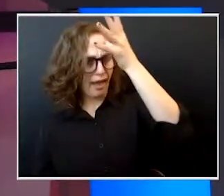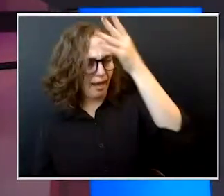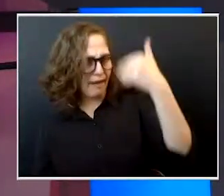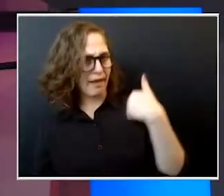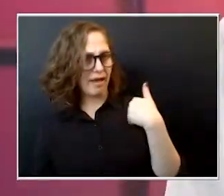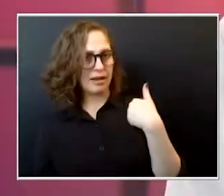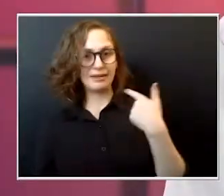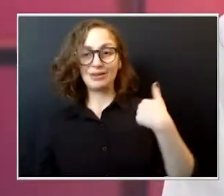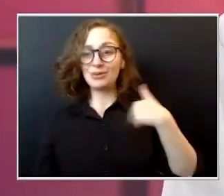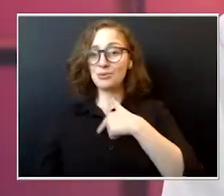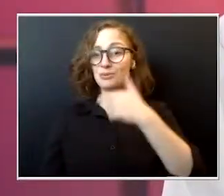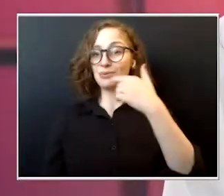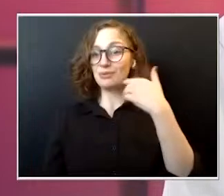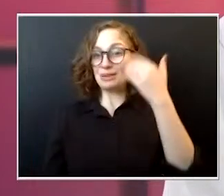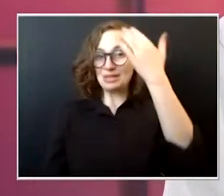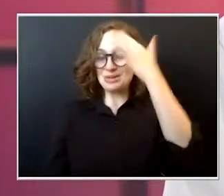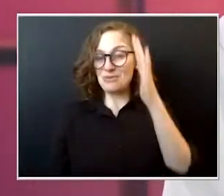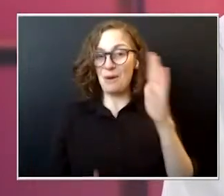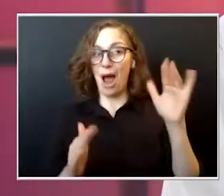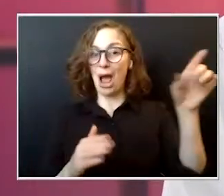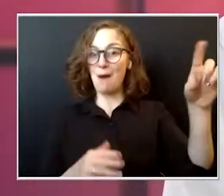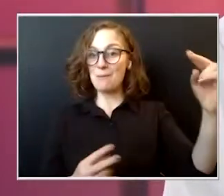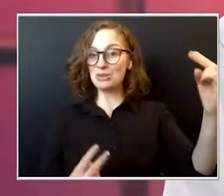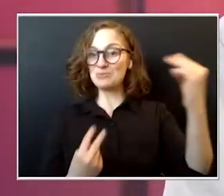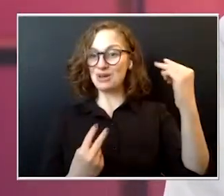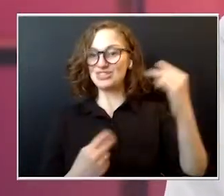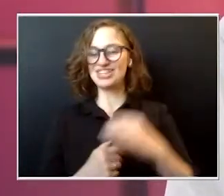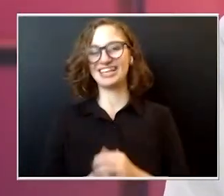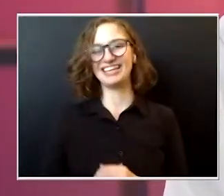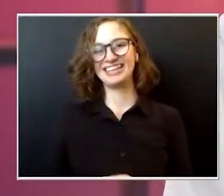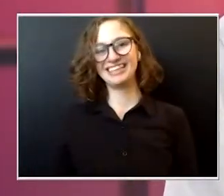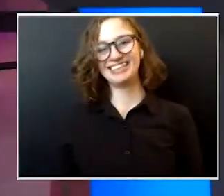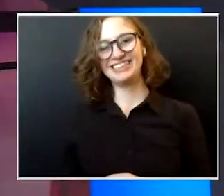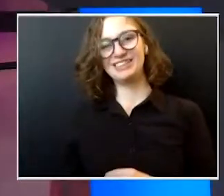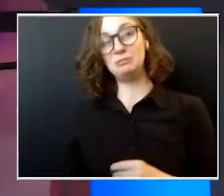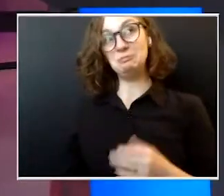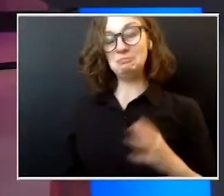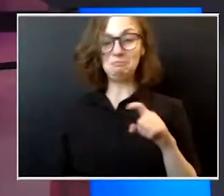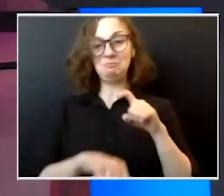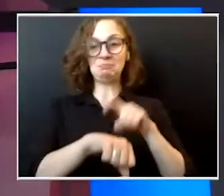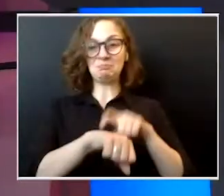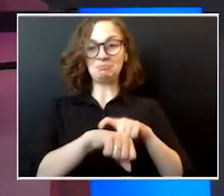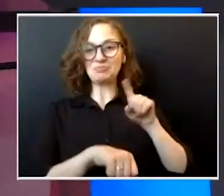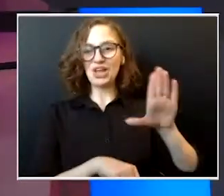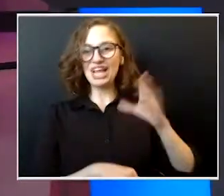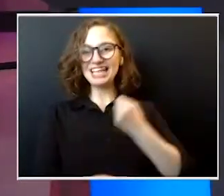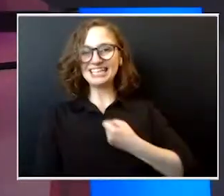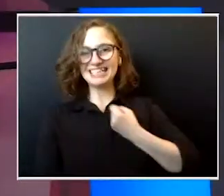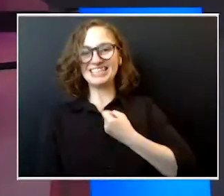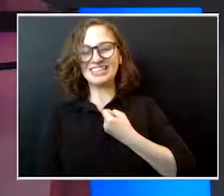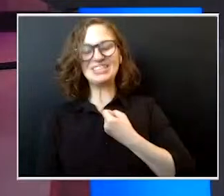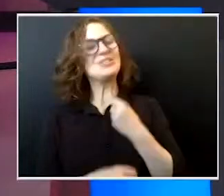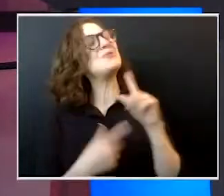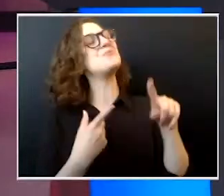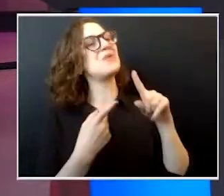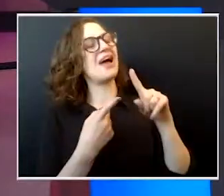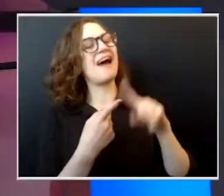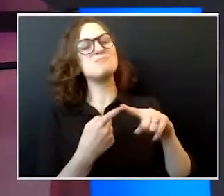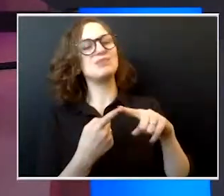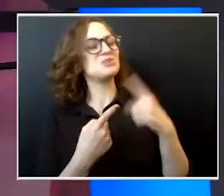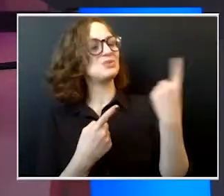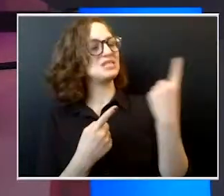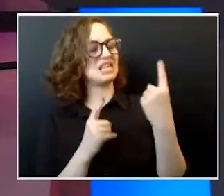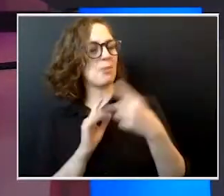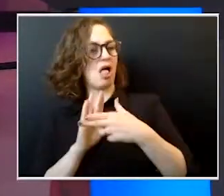watching this. Does he not want to get tested? Or? What happens when someone's diagnosed with this? Is there a